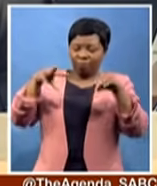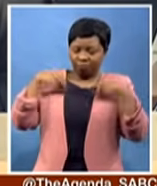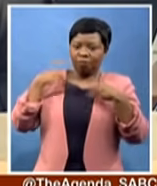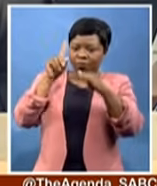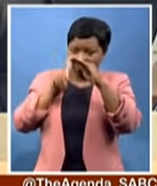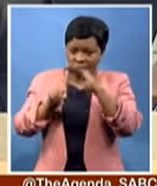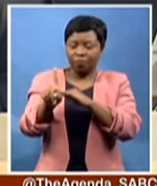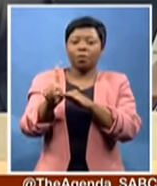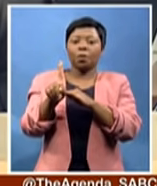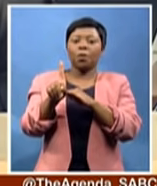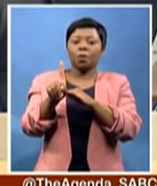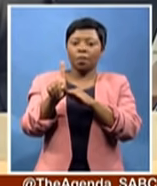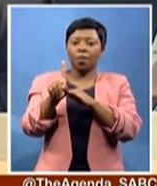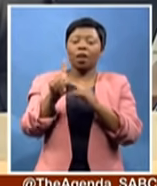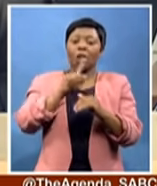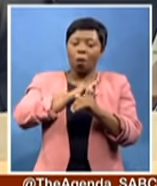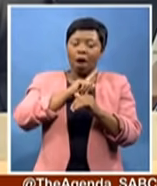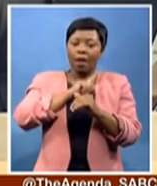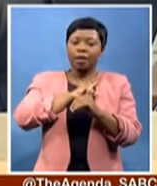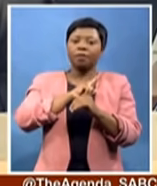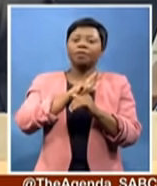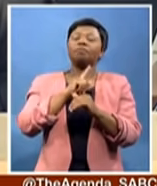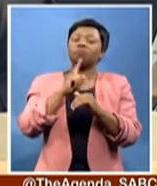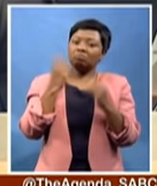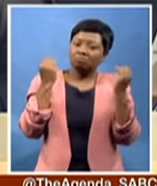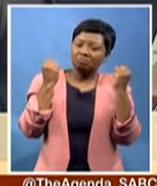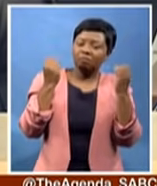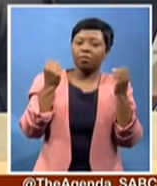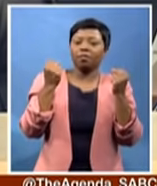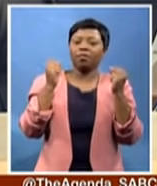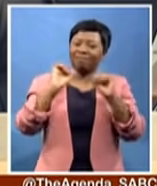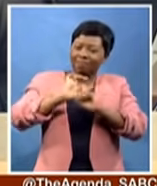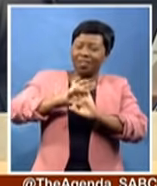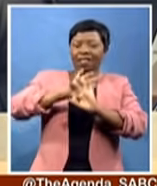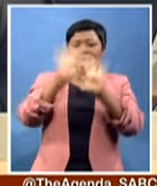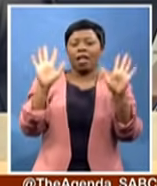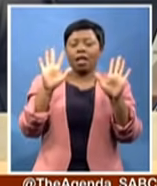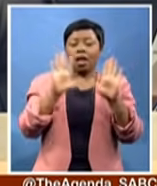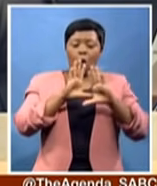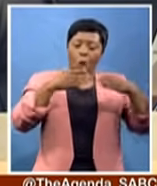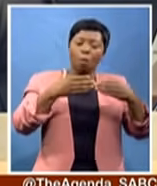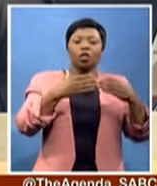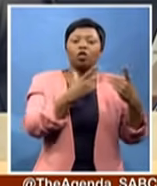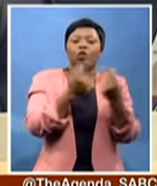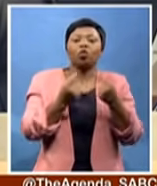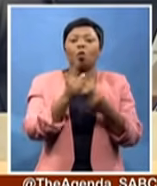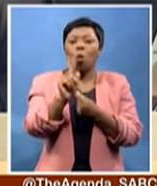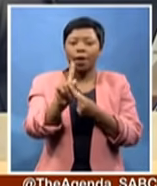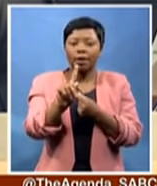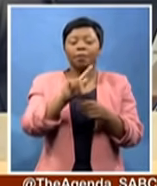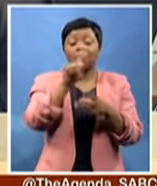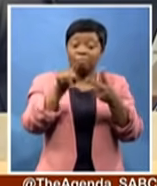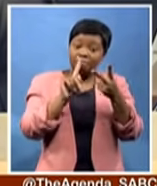dealing with, and also be able to assist the Commission in its